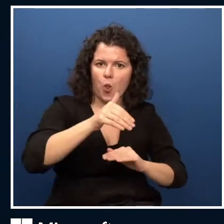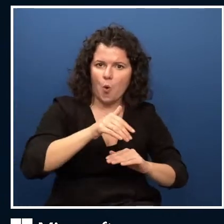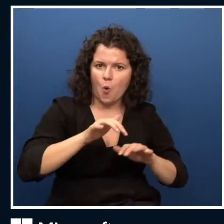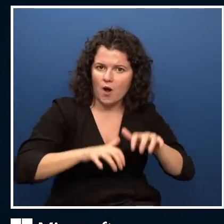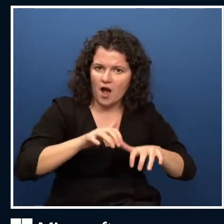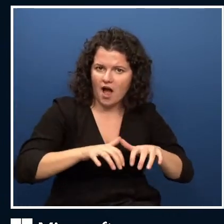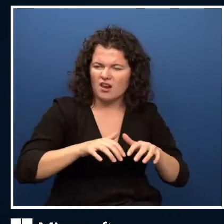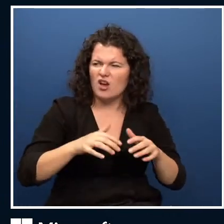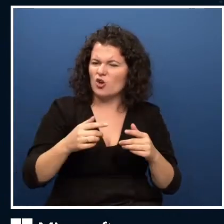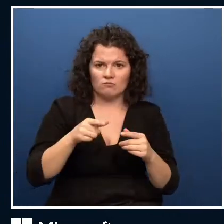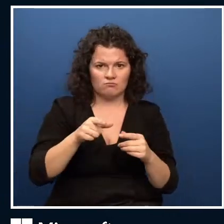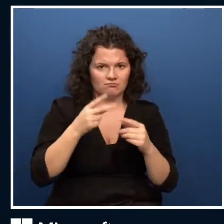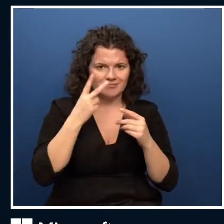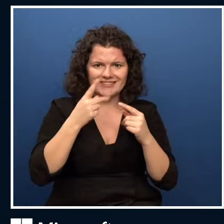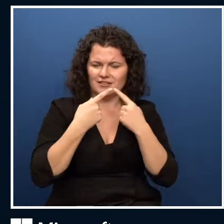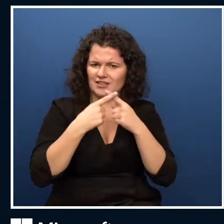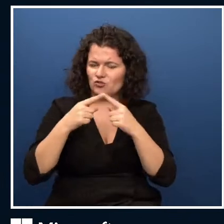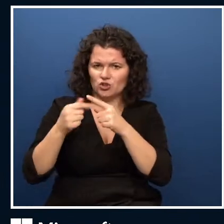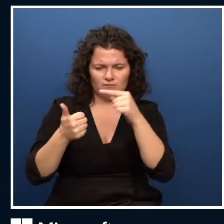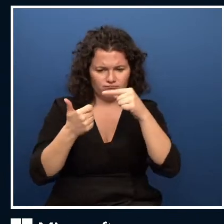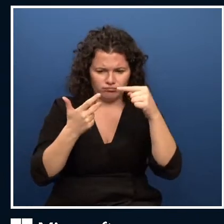yourself, or did you work with a team?